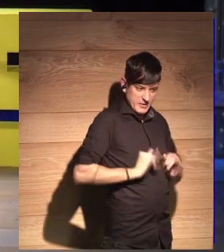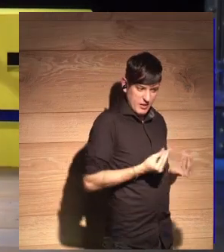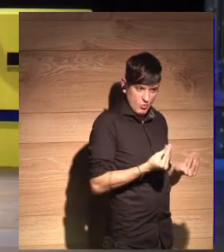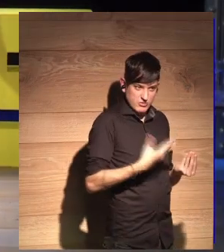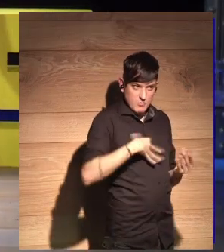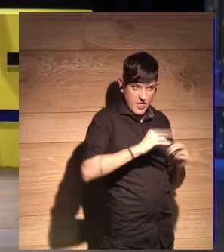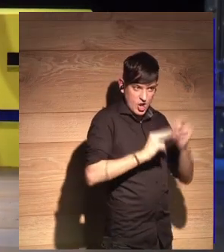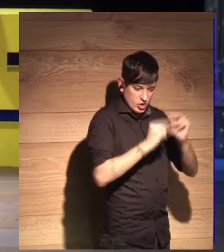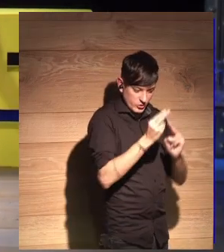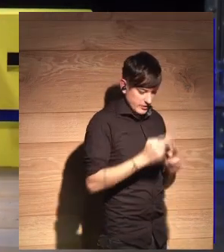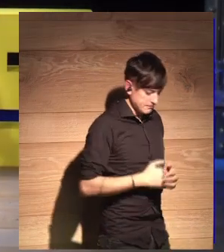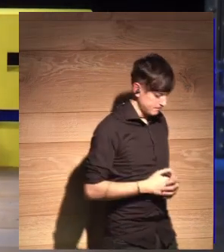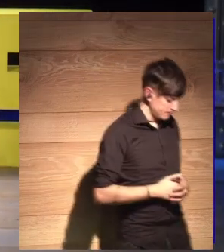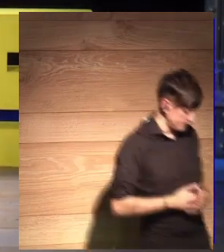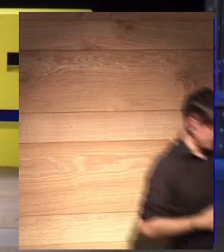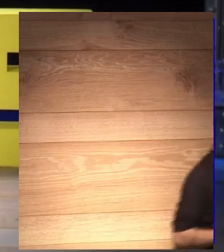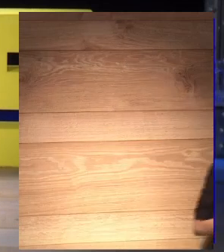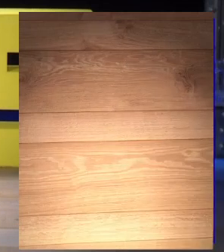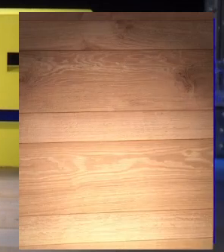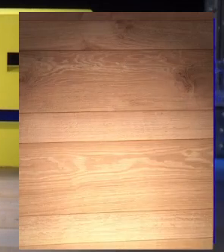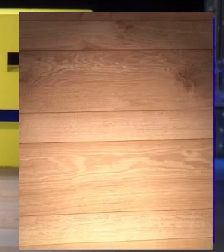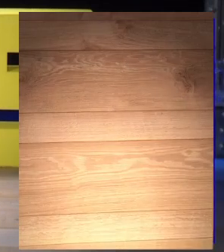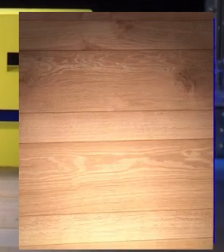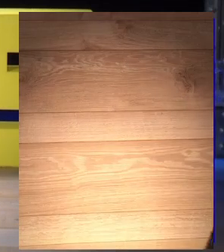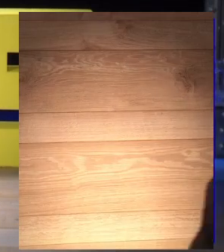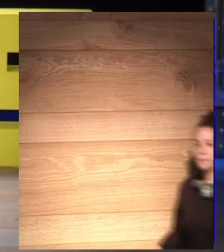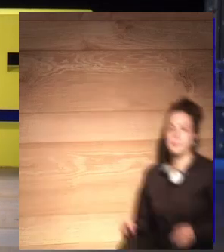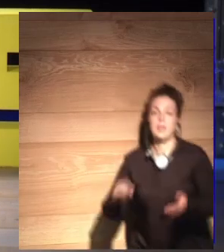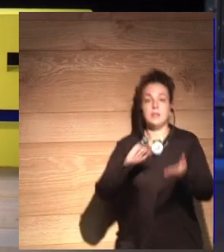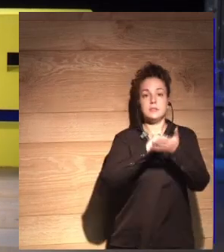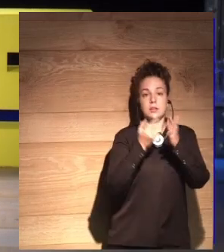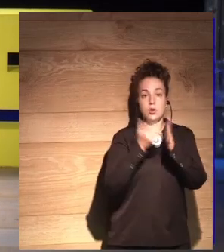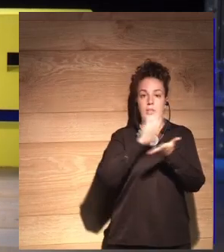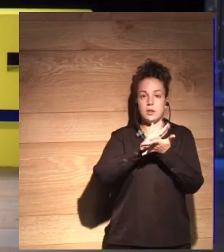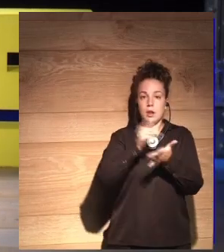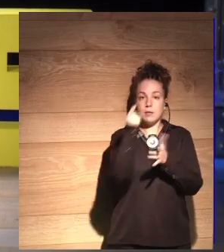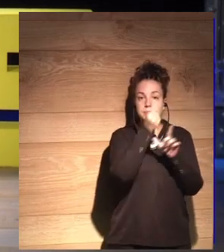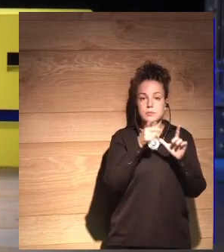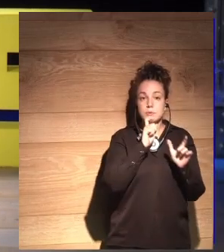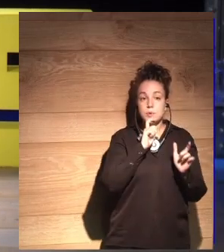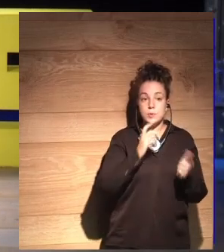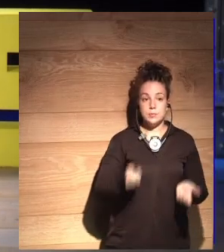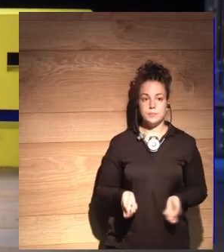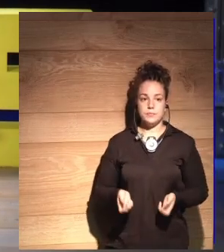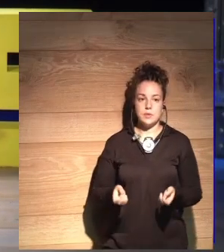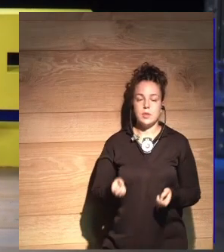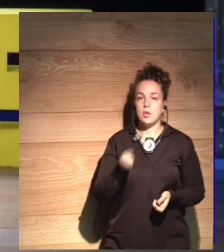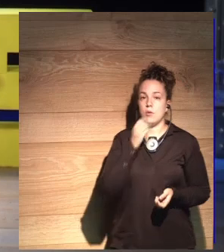So how do we design calm technology? I'll go through some short ways we can design it.